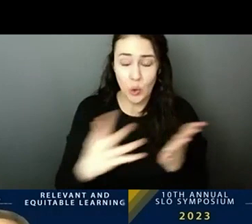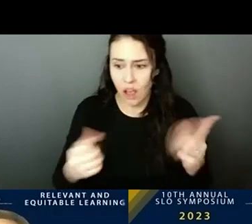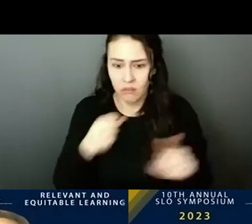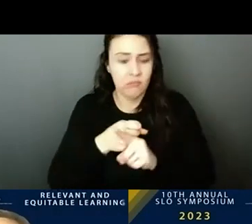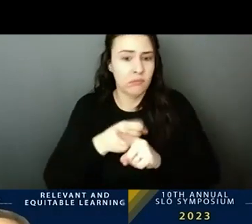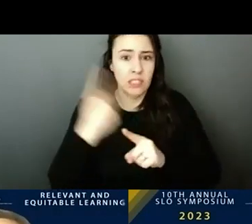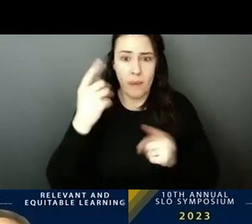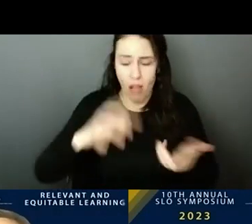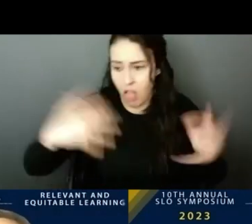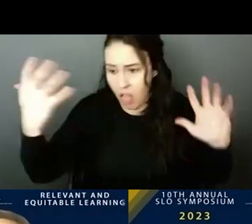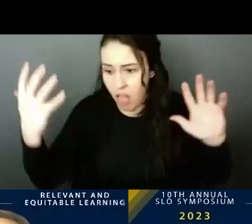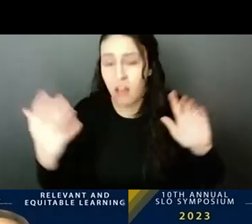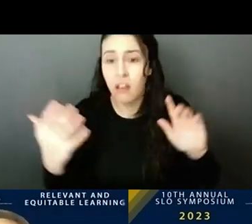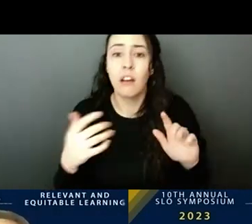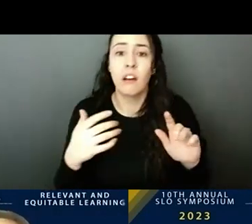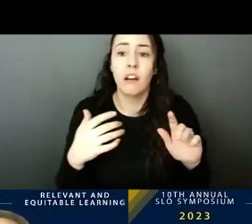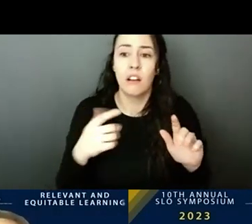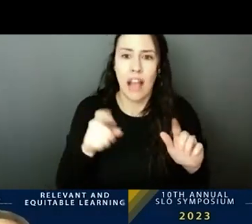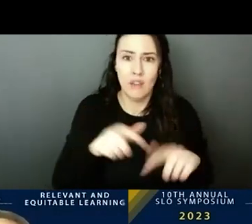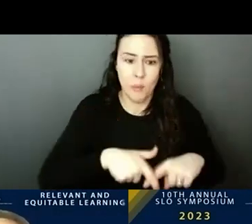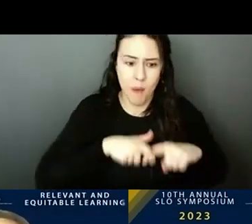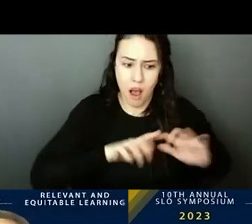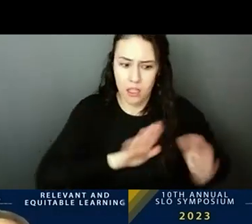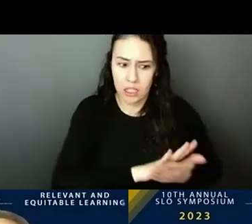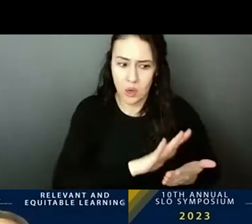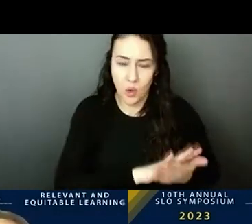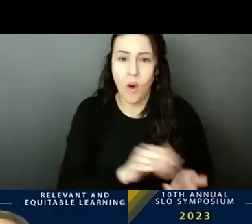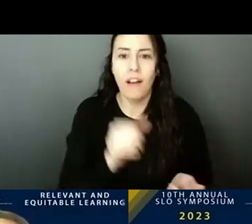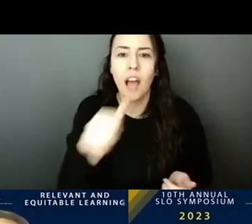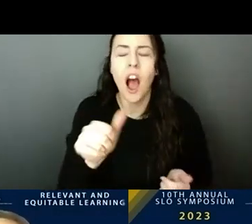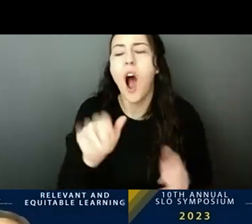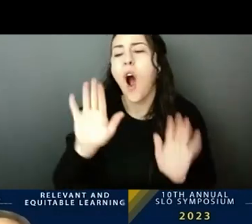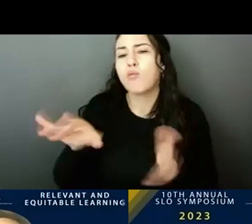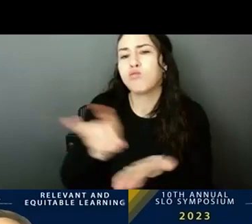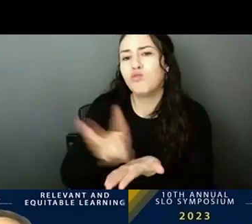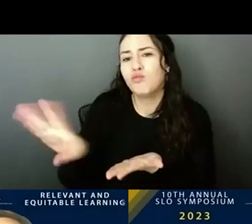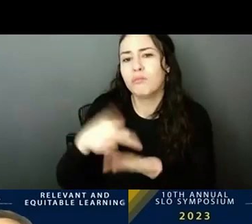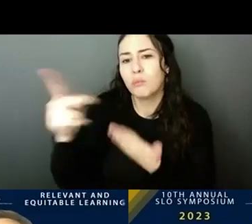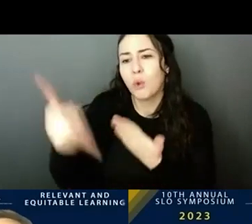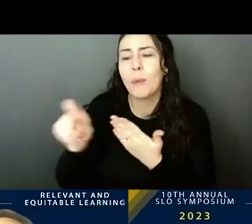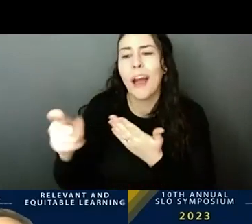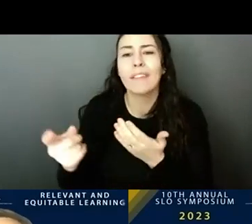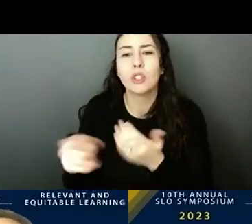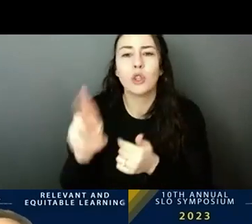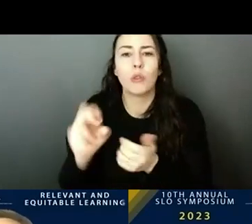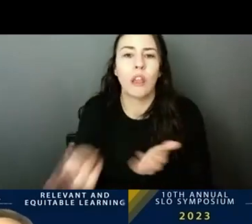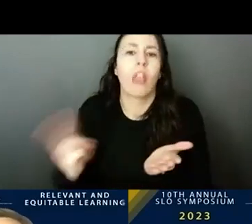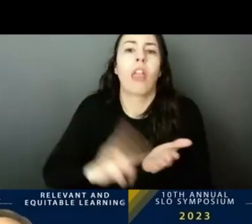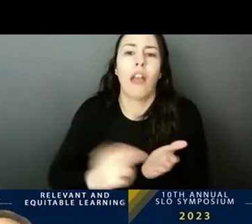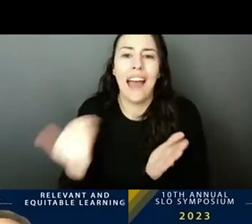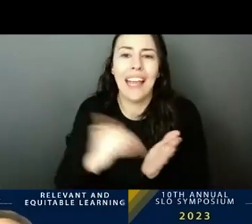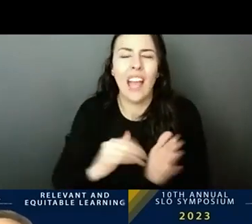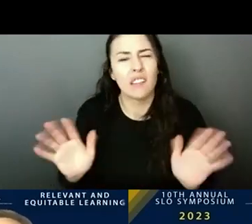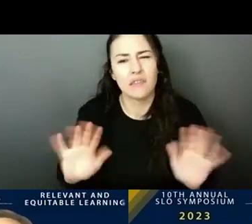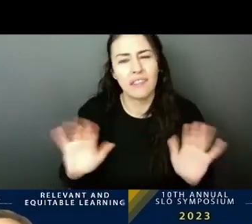and they have to pause, there's not sort of this, oh, now you're out the program and you'd have to completely re-engage. It's like our remotes or our